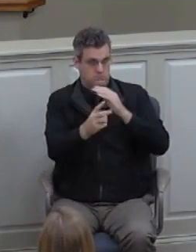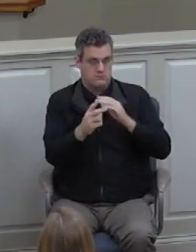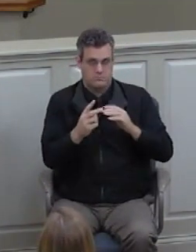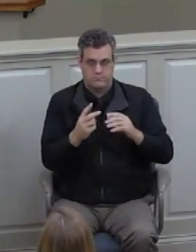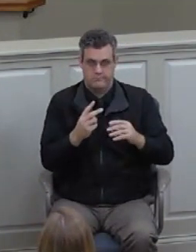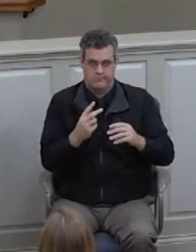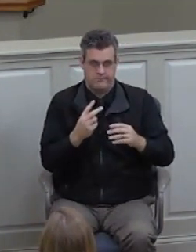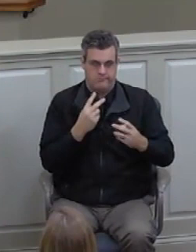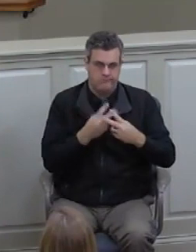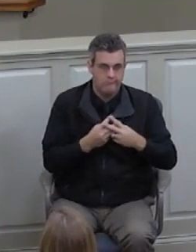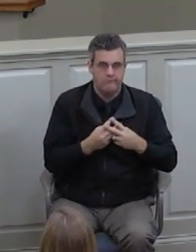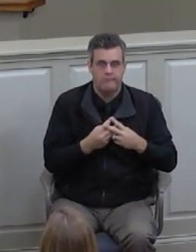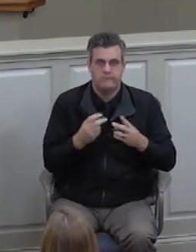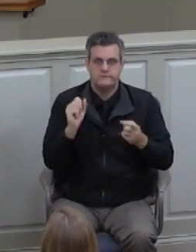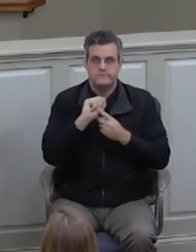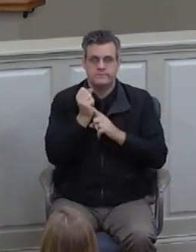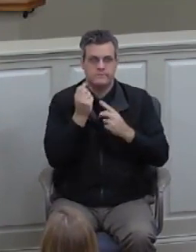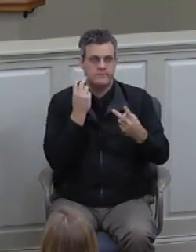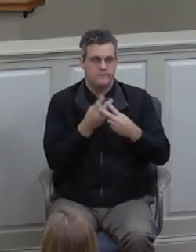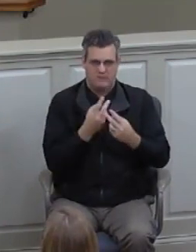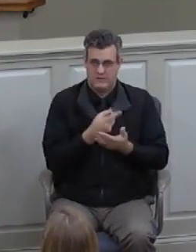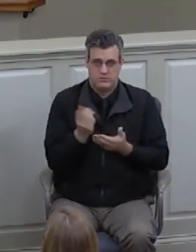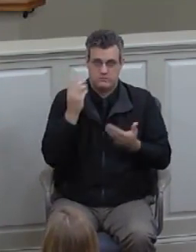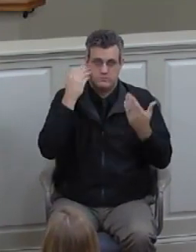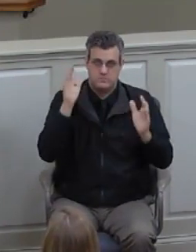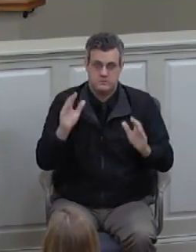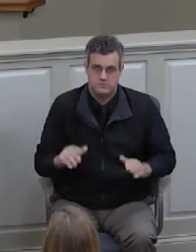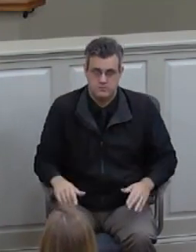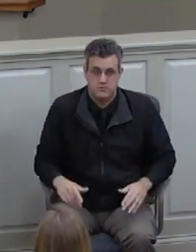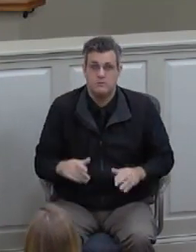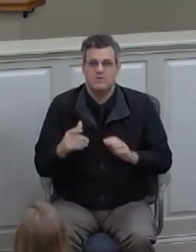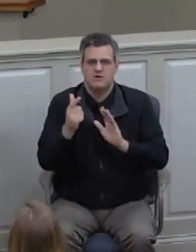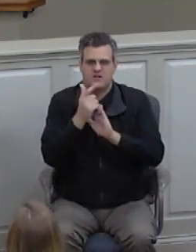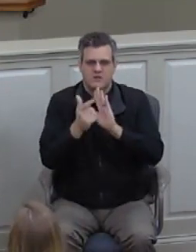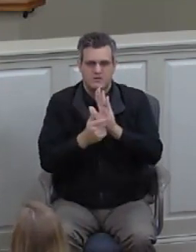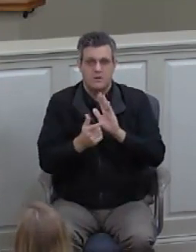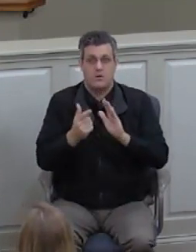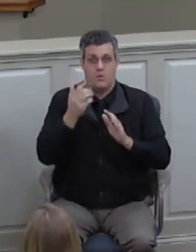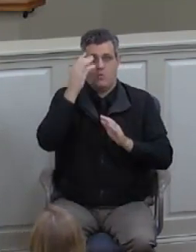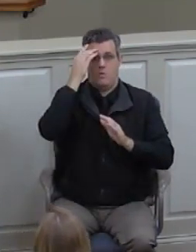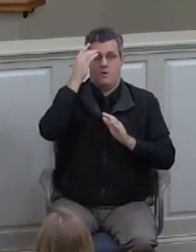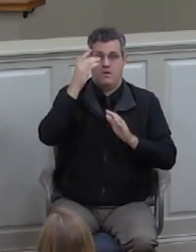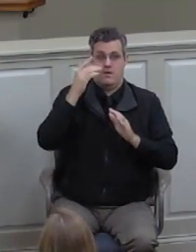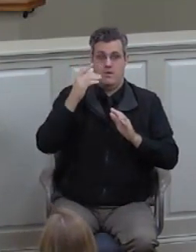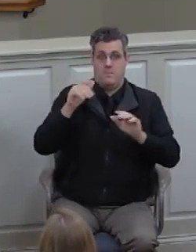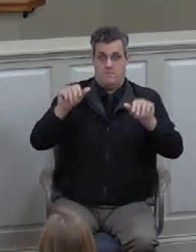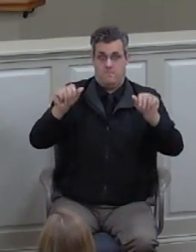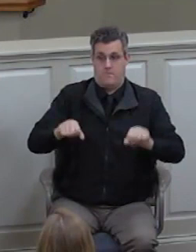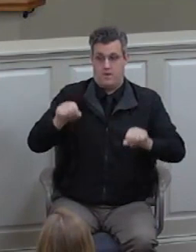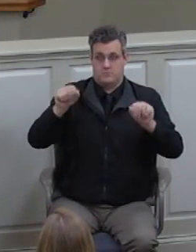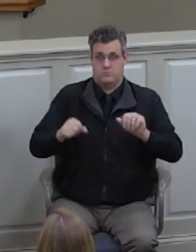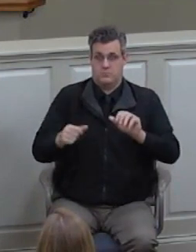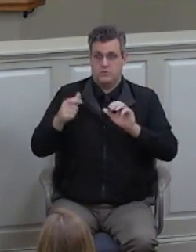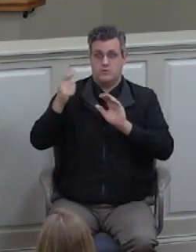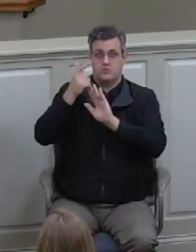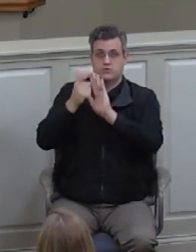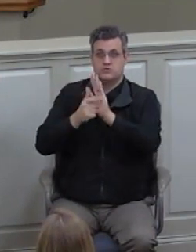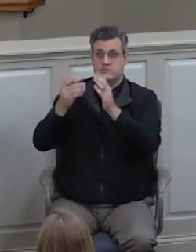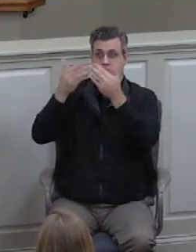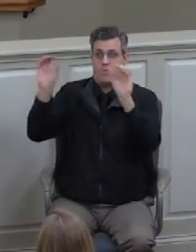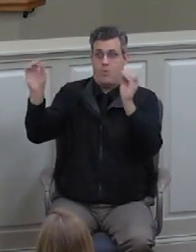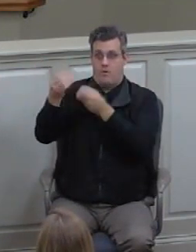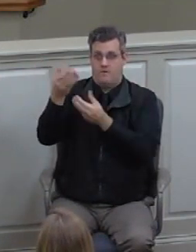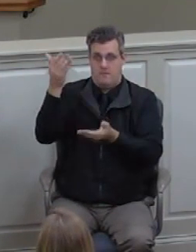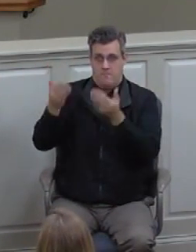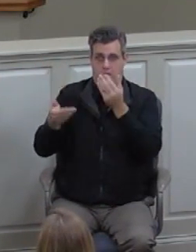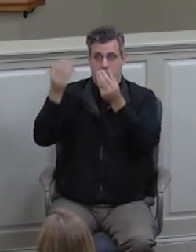situation, even a week ago. And while it's most possible that the Attorney General's office may provide